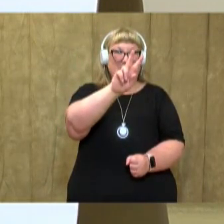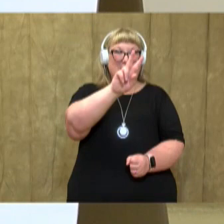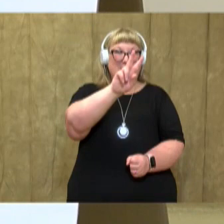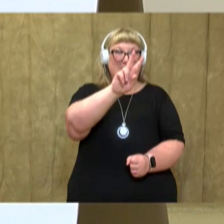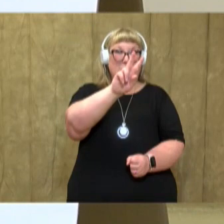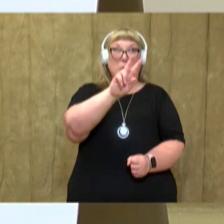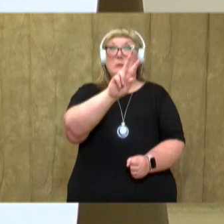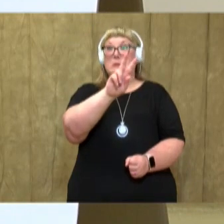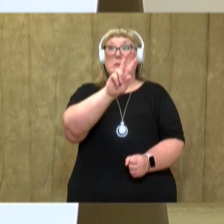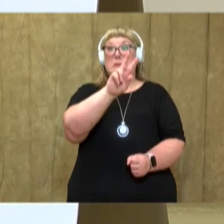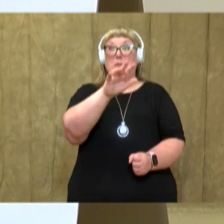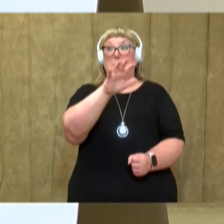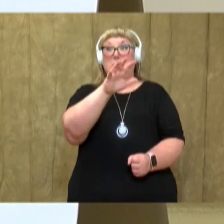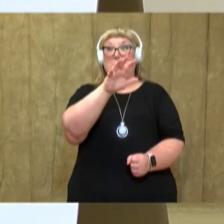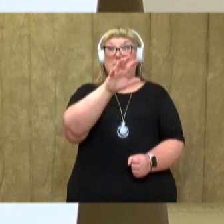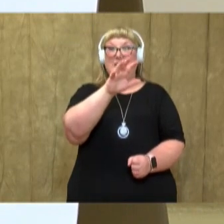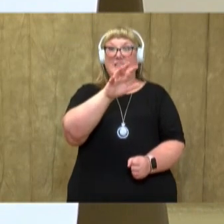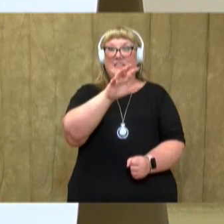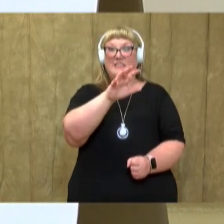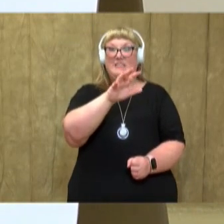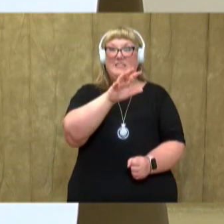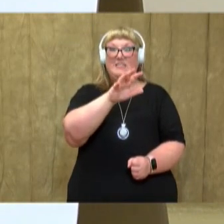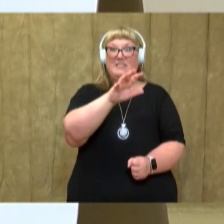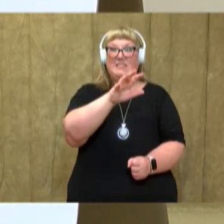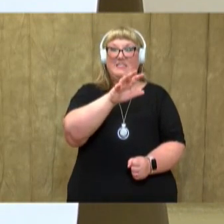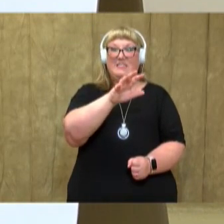2. Oop, it's toppling